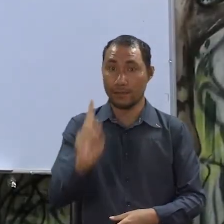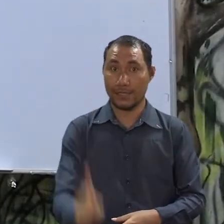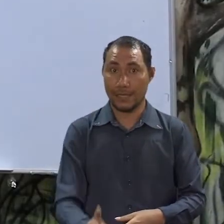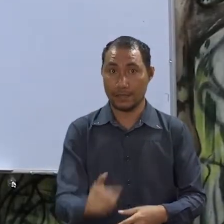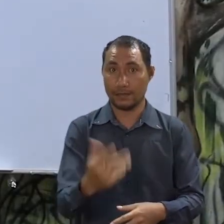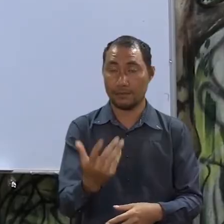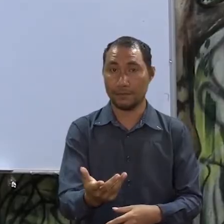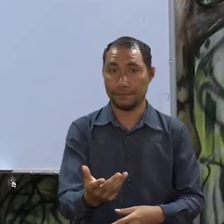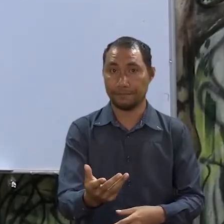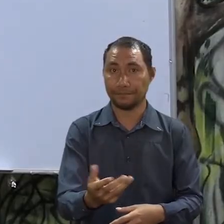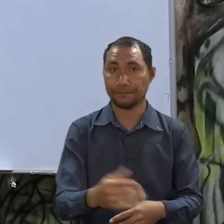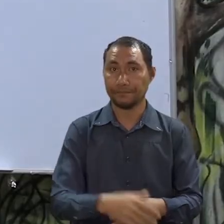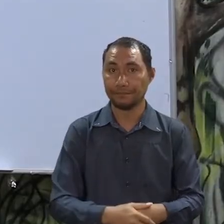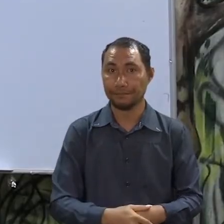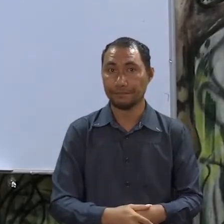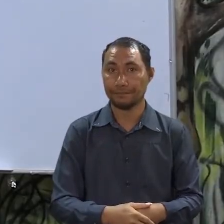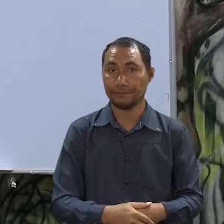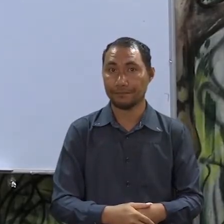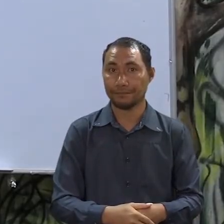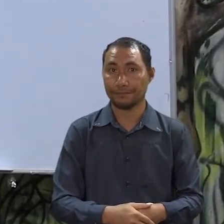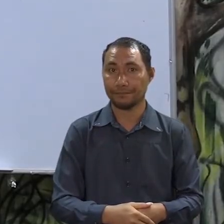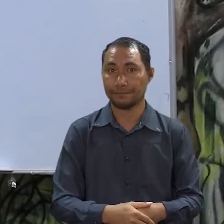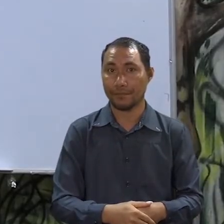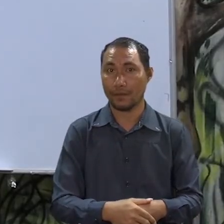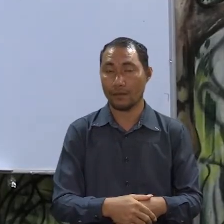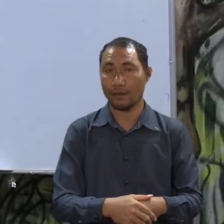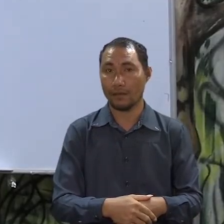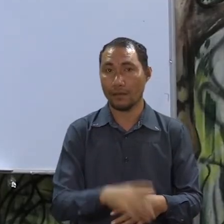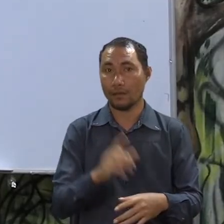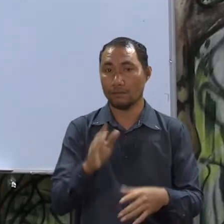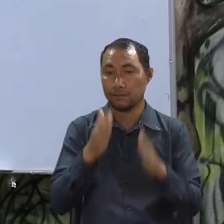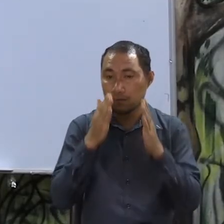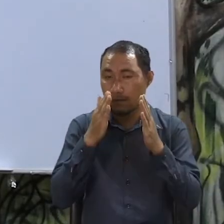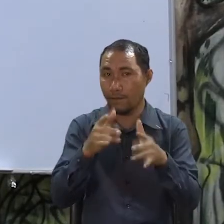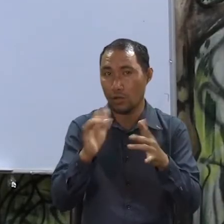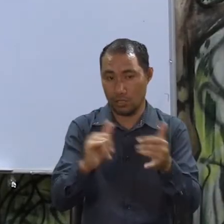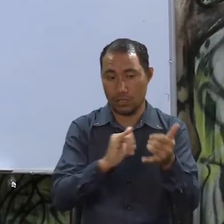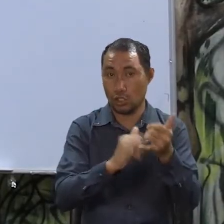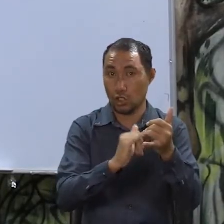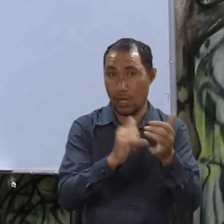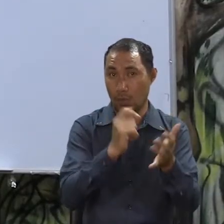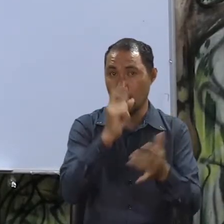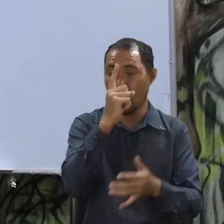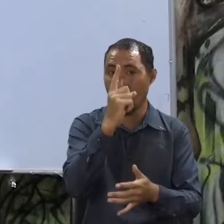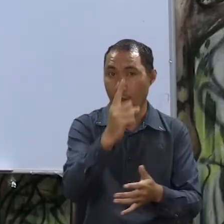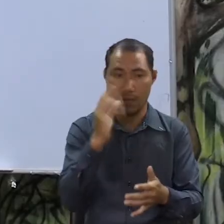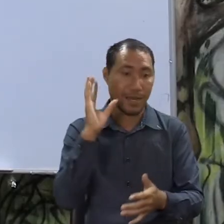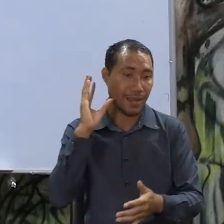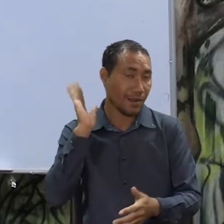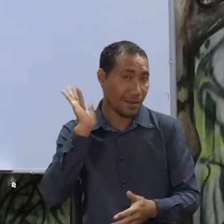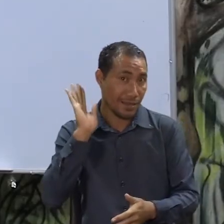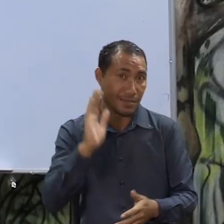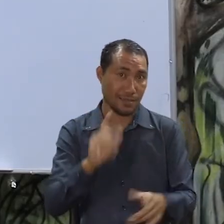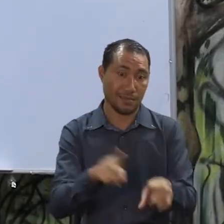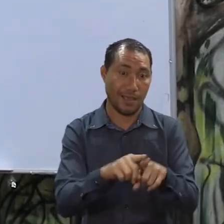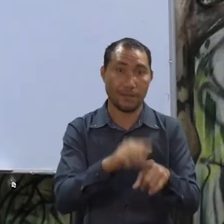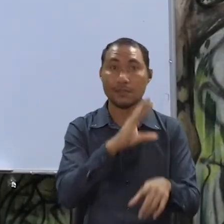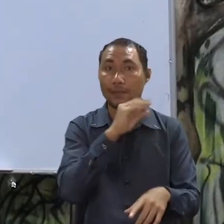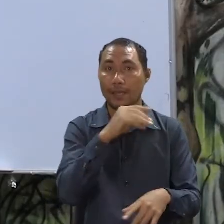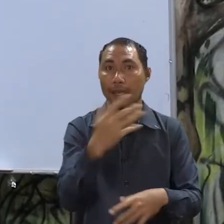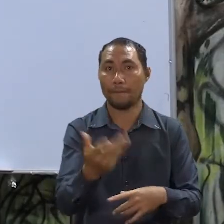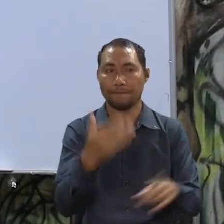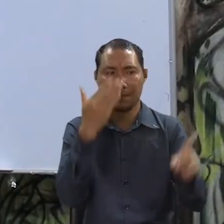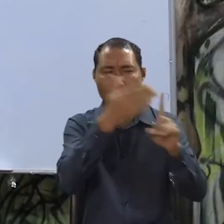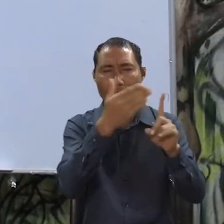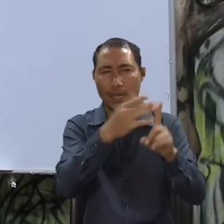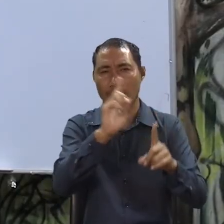will be focusing on our Strand 1, listening and speaking. The key learning objective is